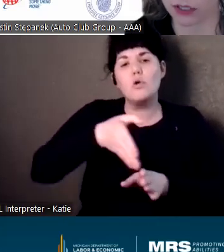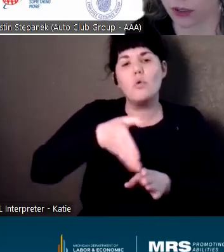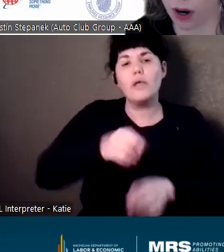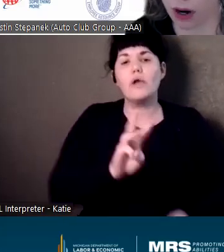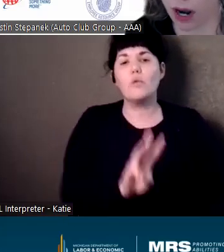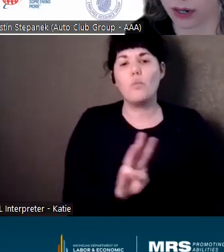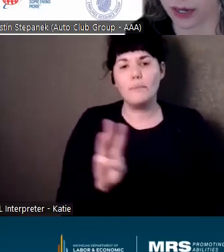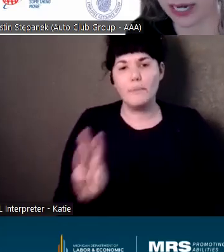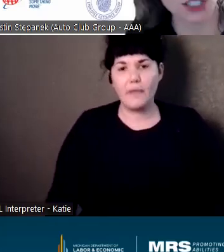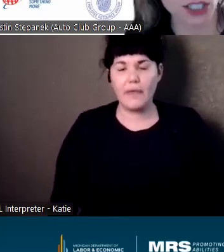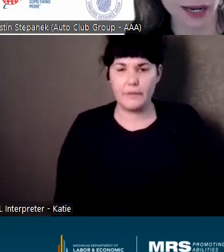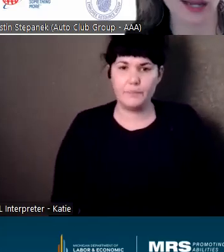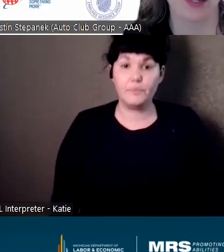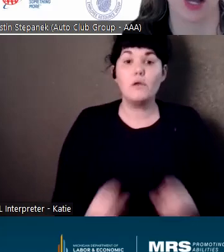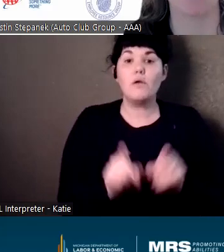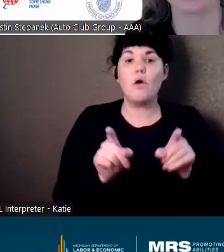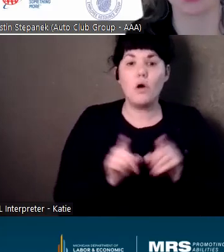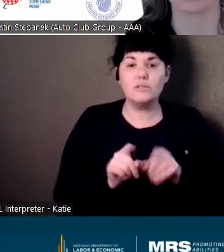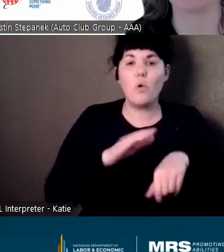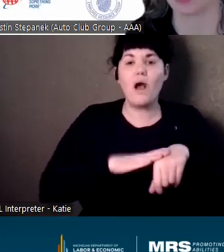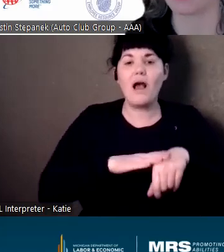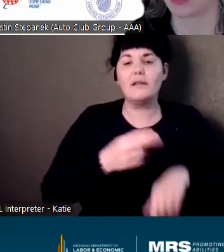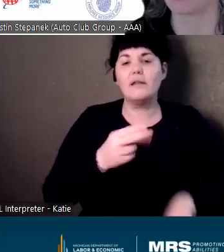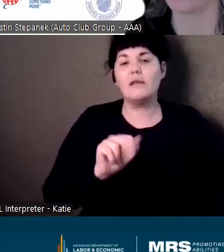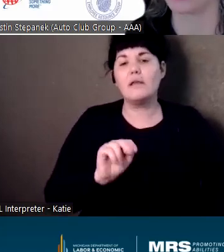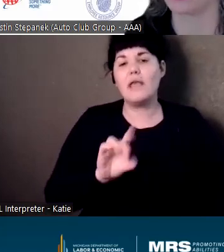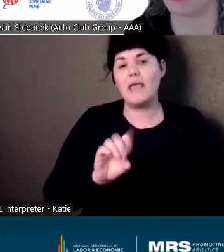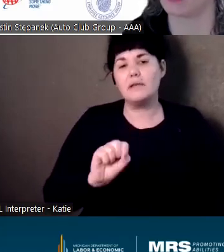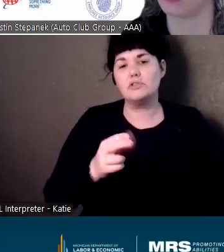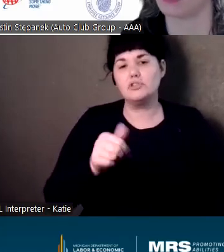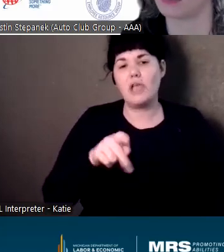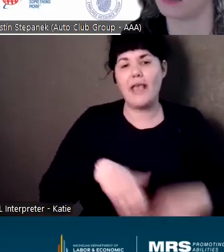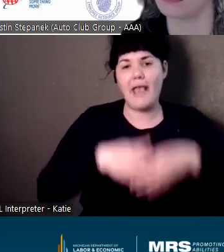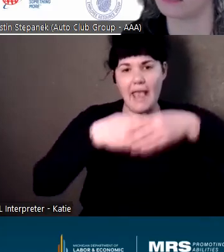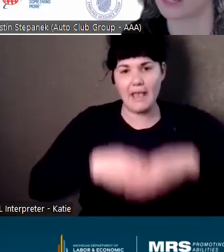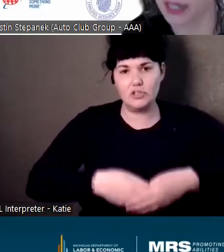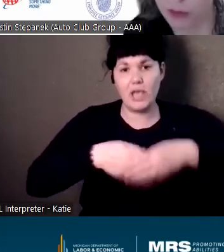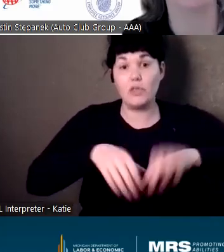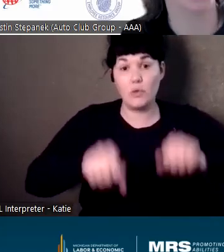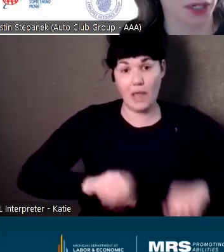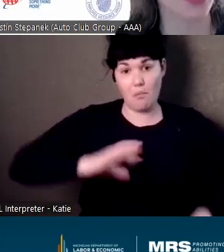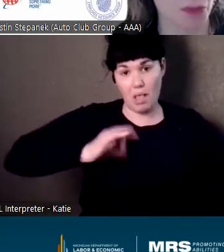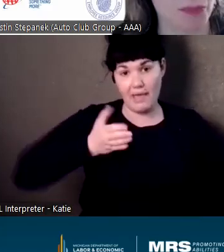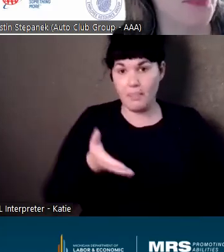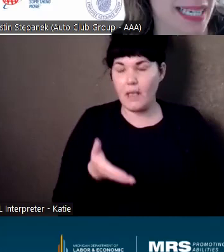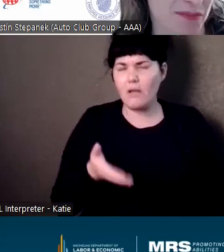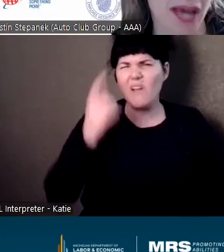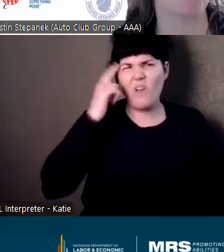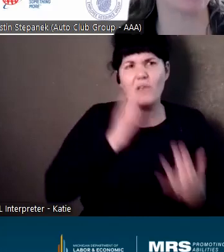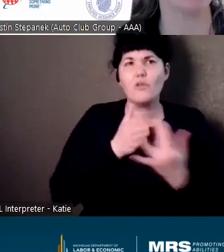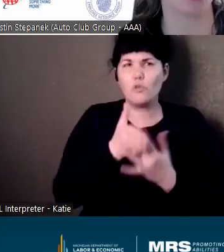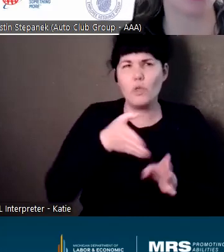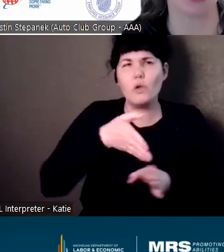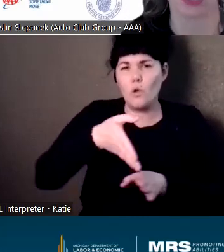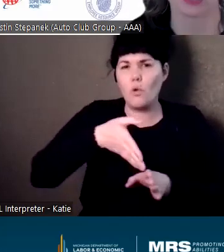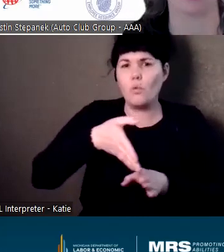we also are on Handshake, so we can apply there. I think through the career site would be your best bet,